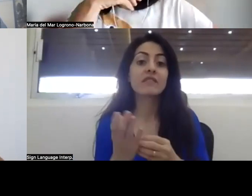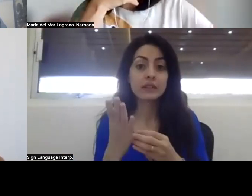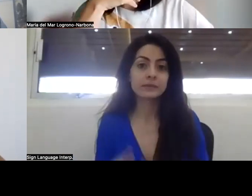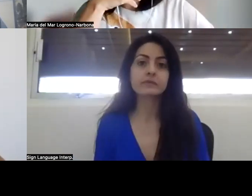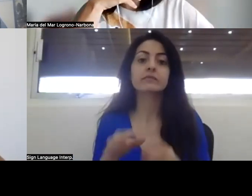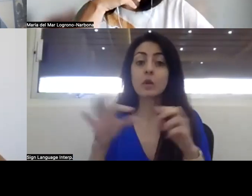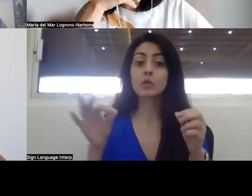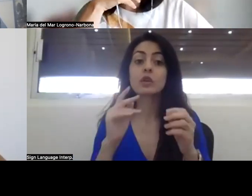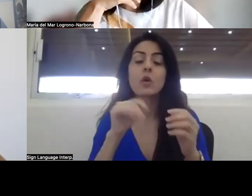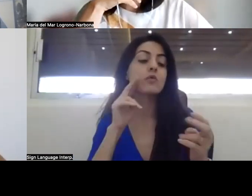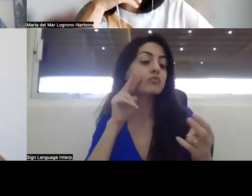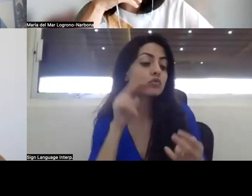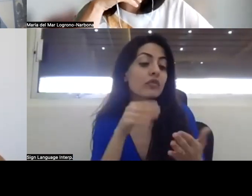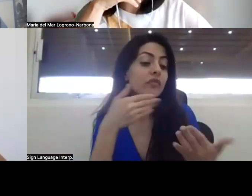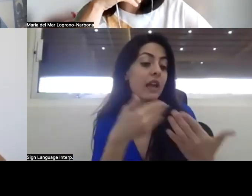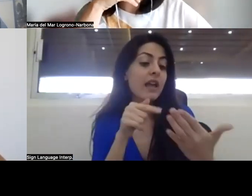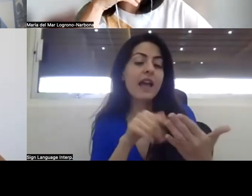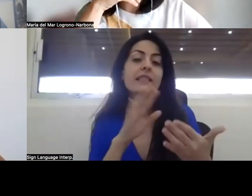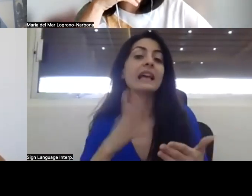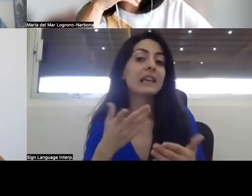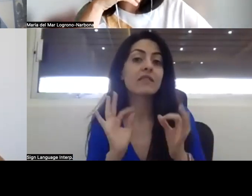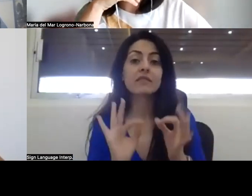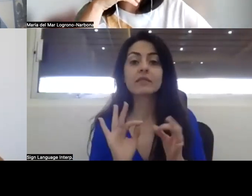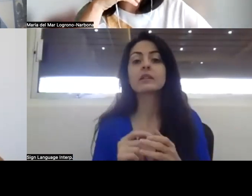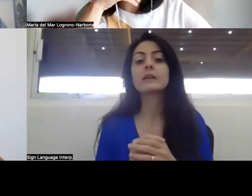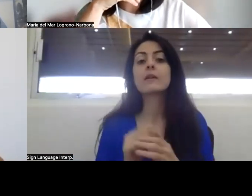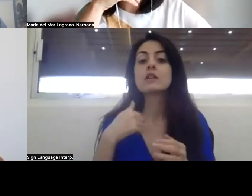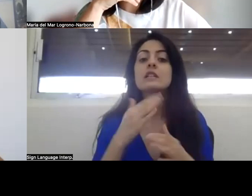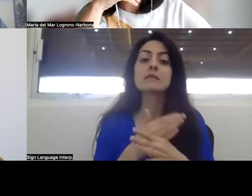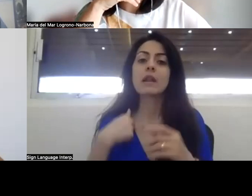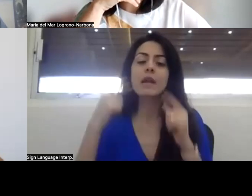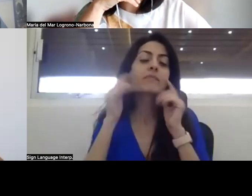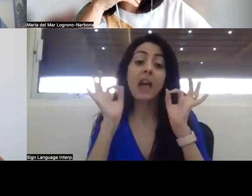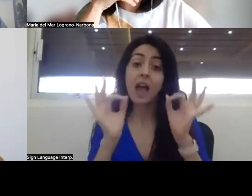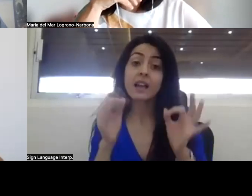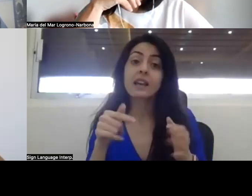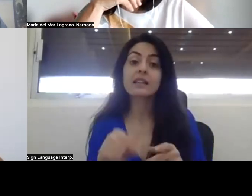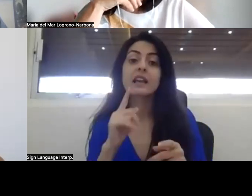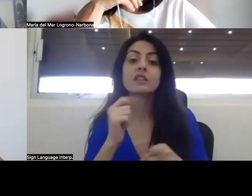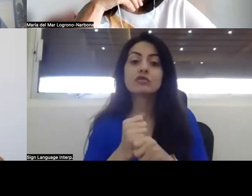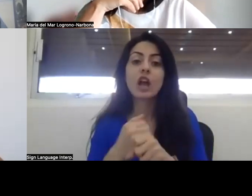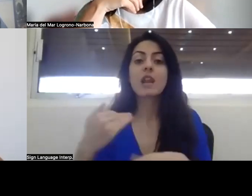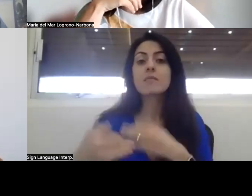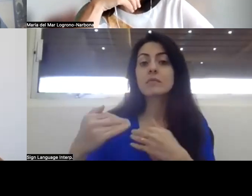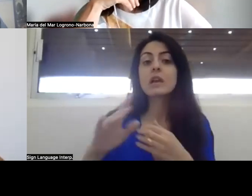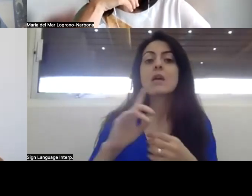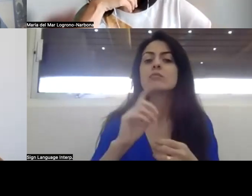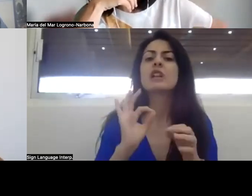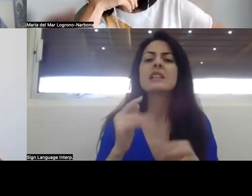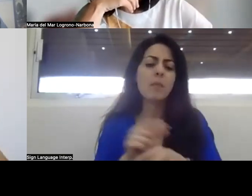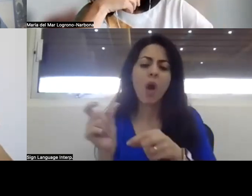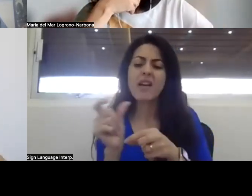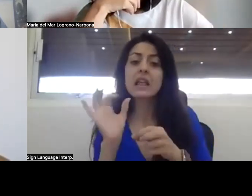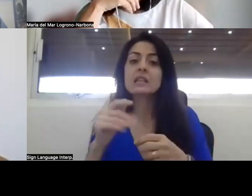those matters fit in a broader political economic context. But if you allow me, I just want to go to one specific point you've mentioned, which is